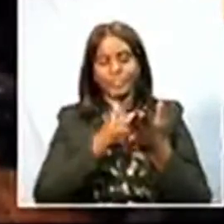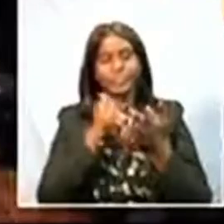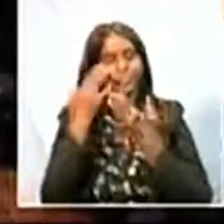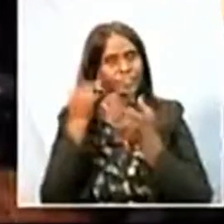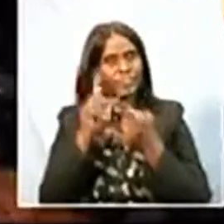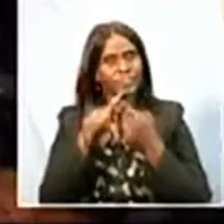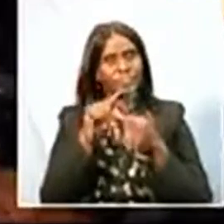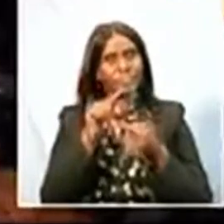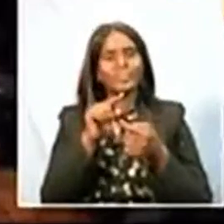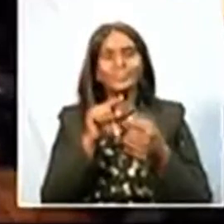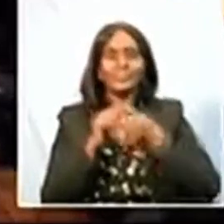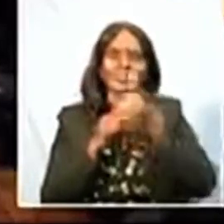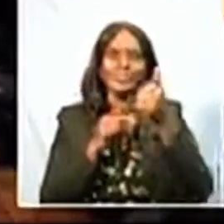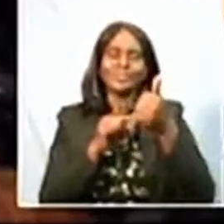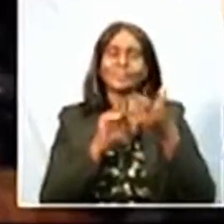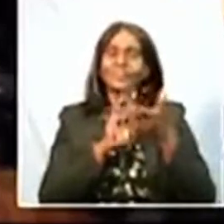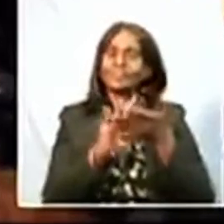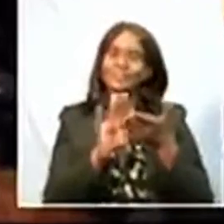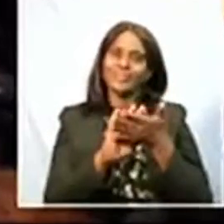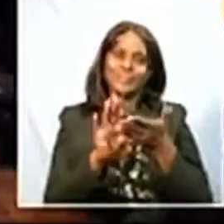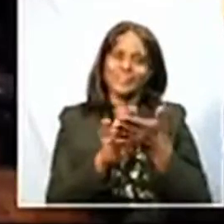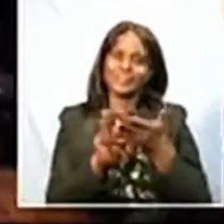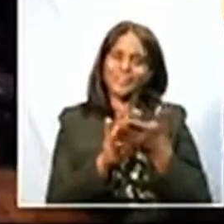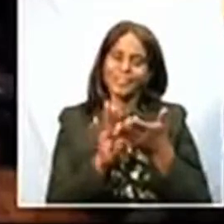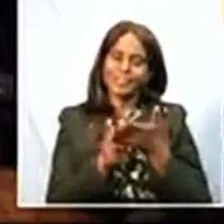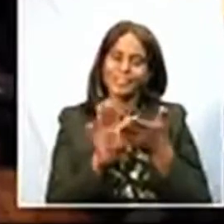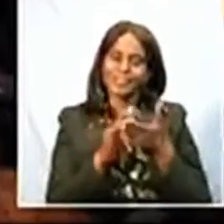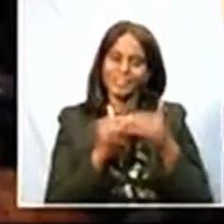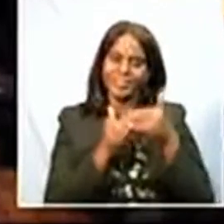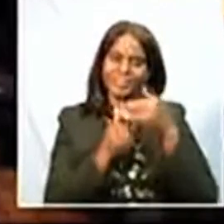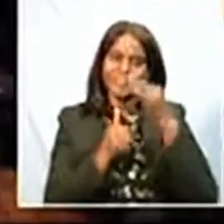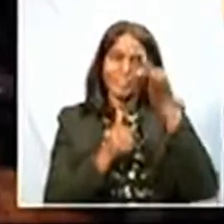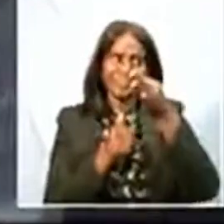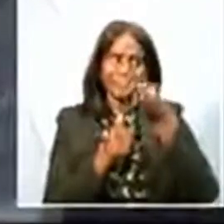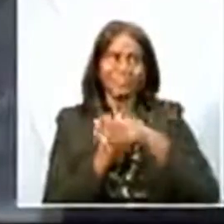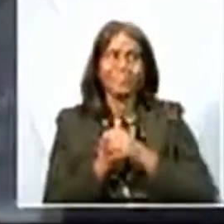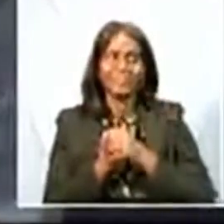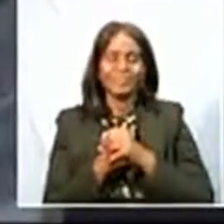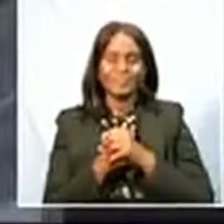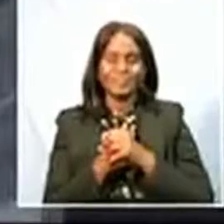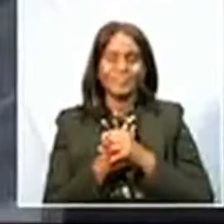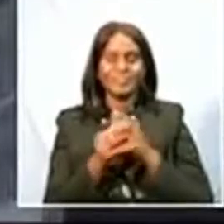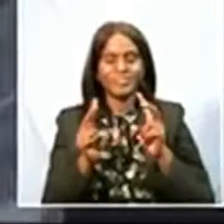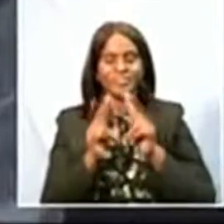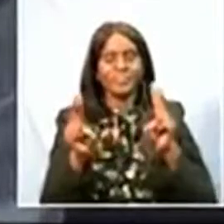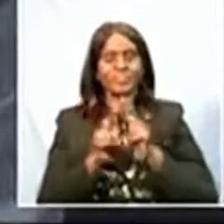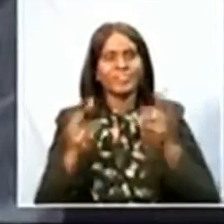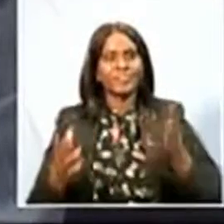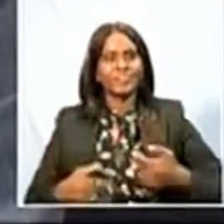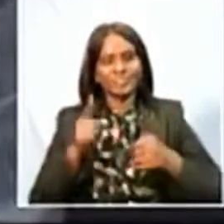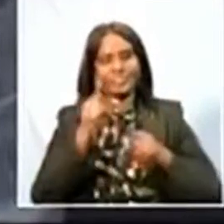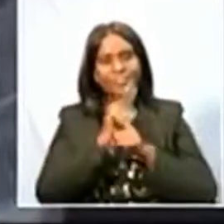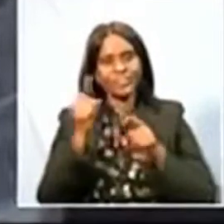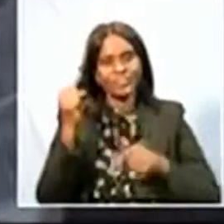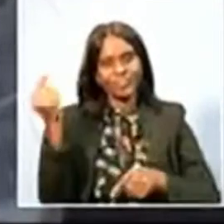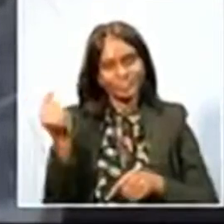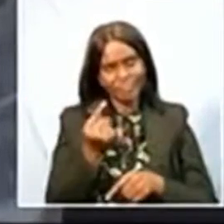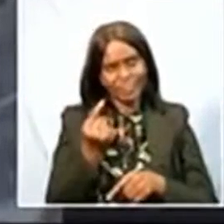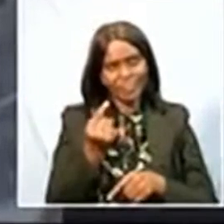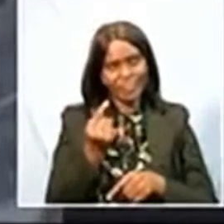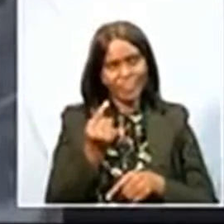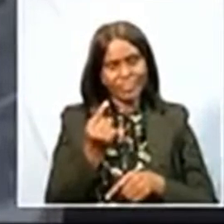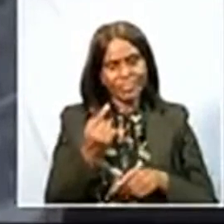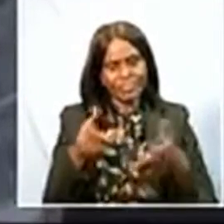apologize. Another apology. It's a lesson which we've learned going forward. I'm very happy. You just come,